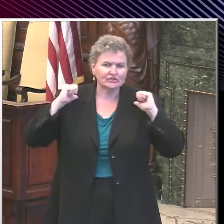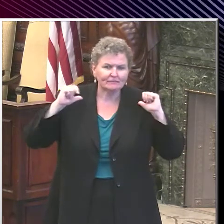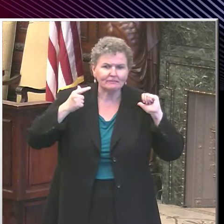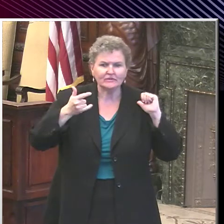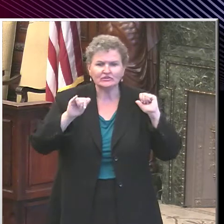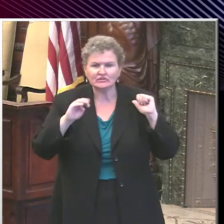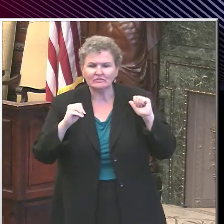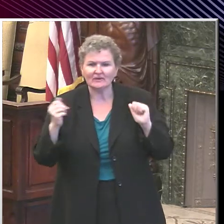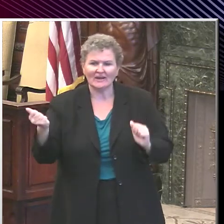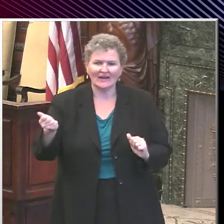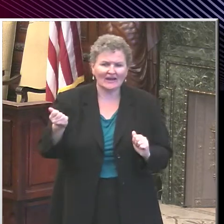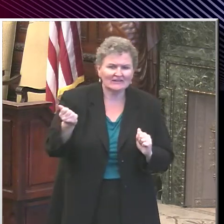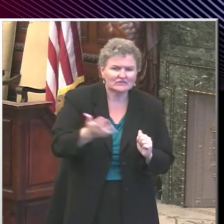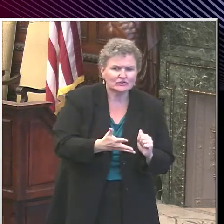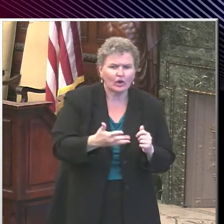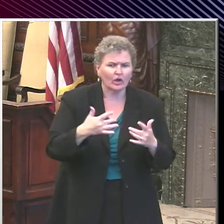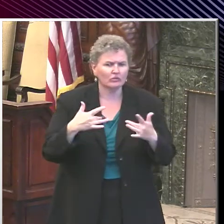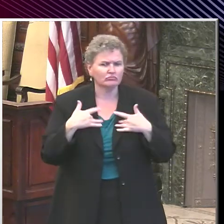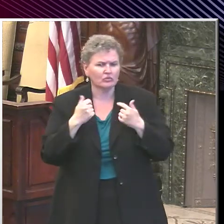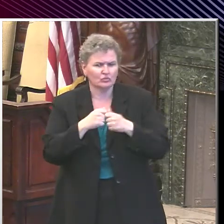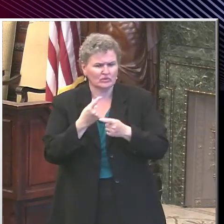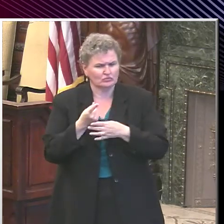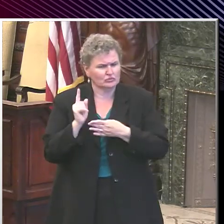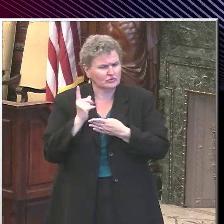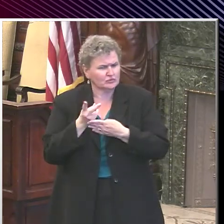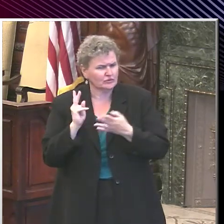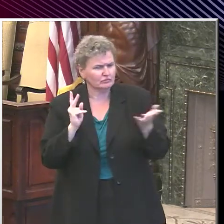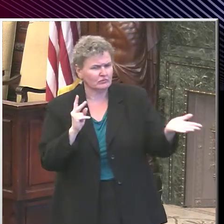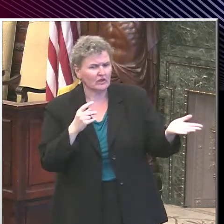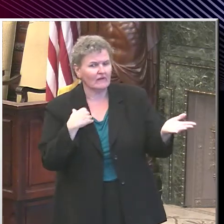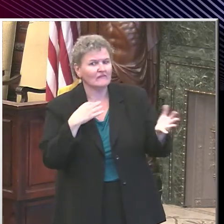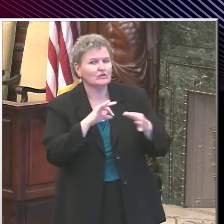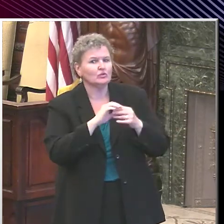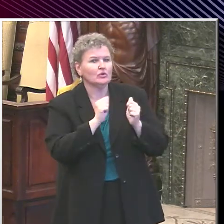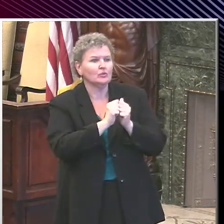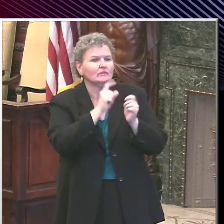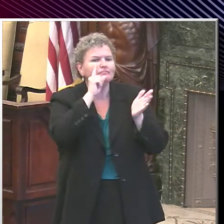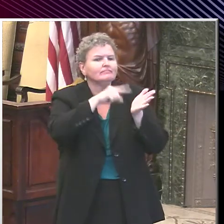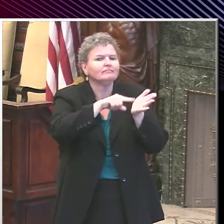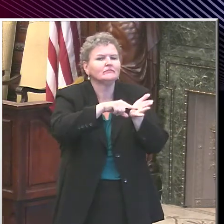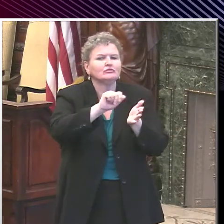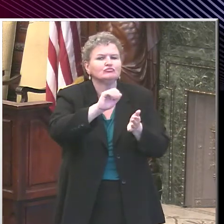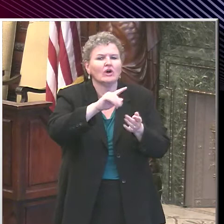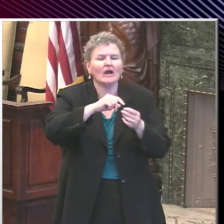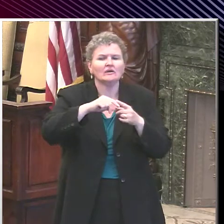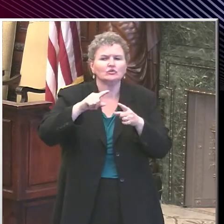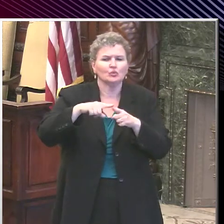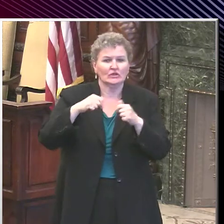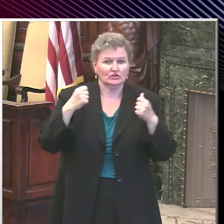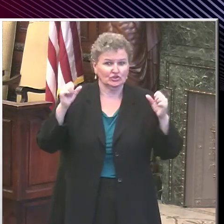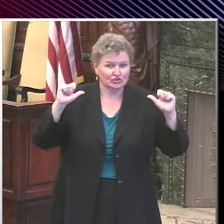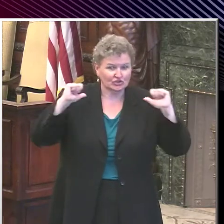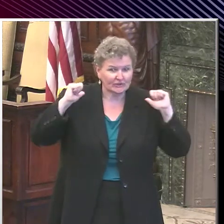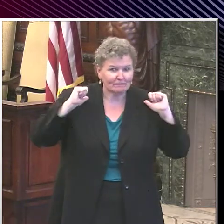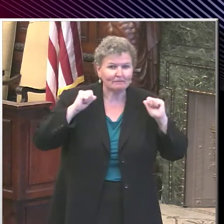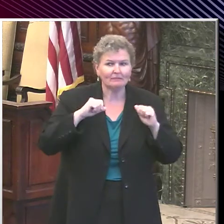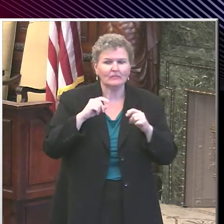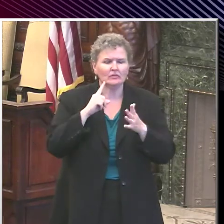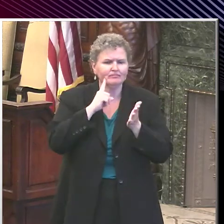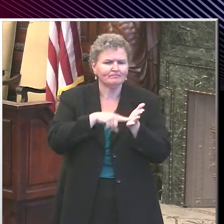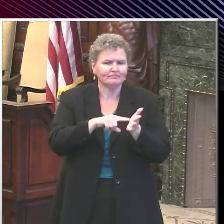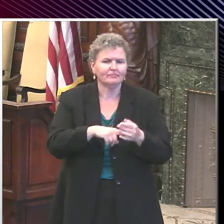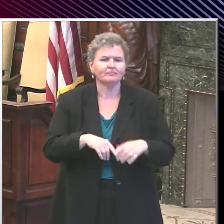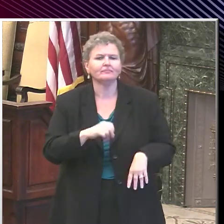remember a couple of weeks ago you said you started doing random check-ins at gyms. Can you provide any updates on that? Right. We are